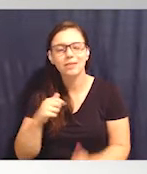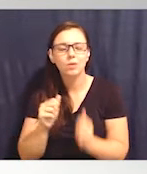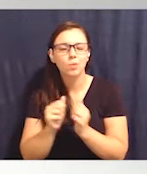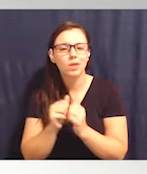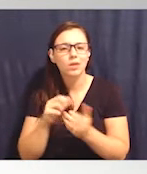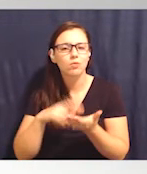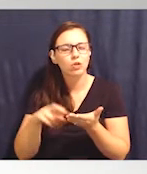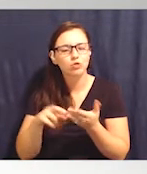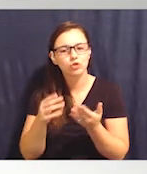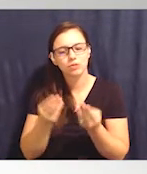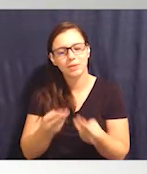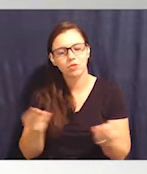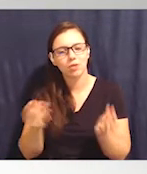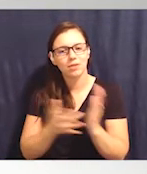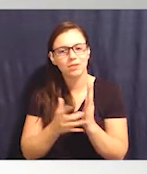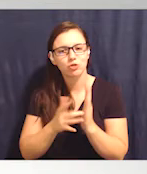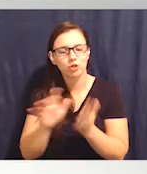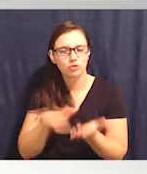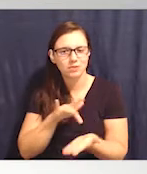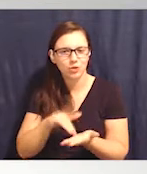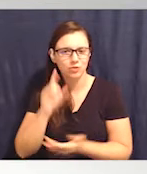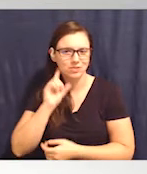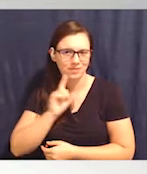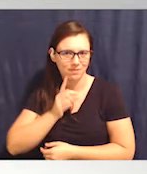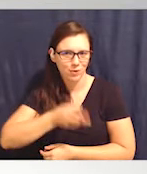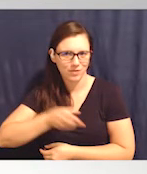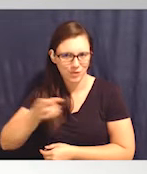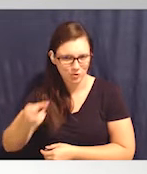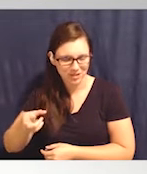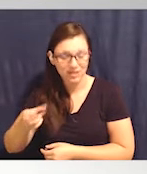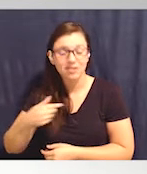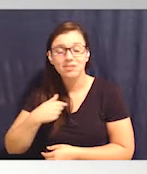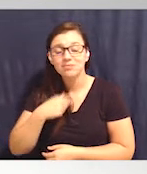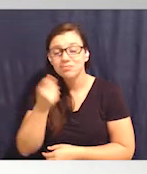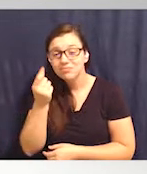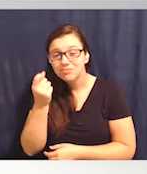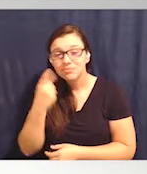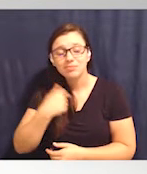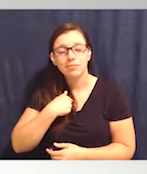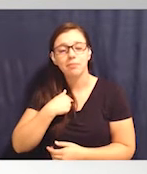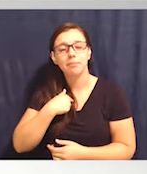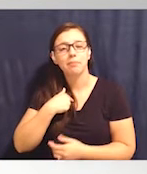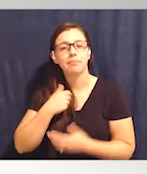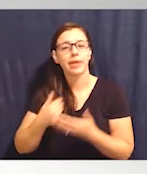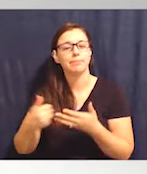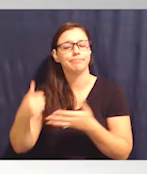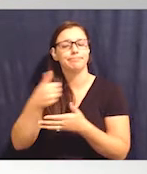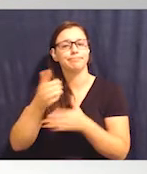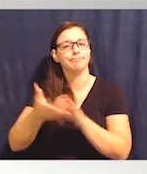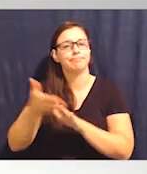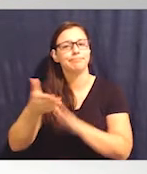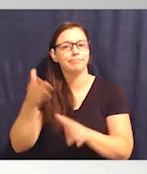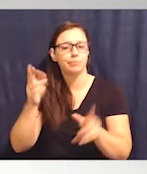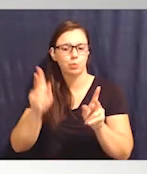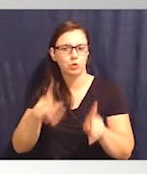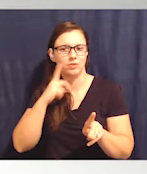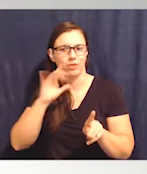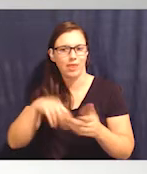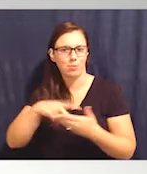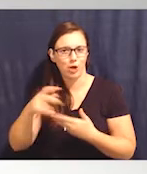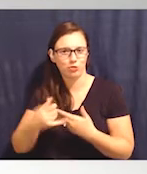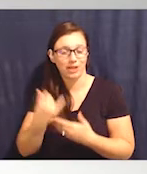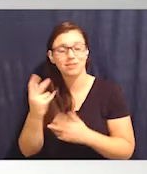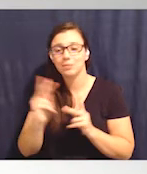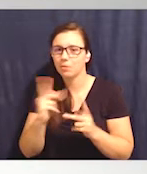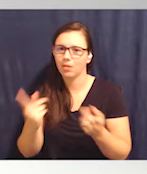for the Deaf and Hard of Hearing. I am the parent person for the project. I always get this question every time I do a workshop. This